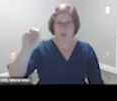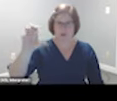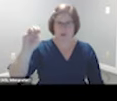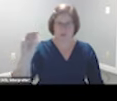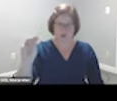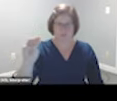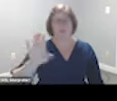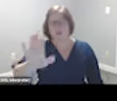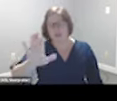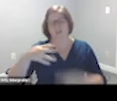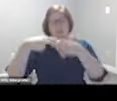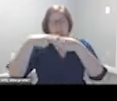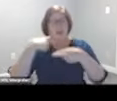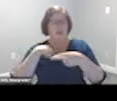project at